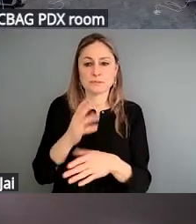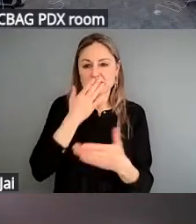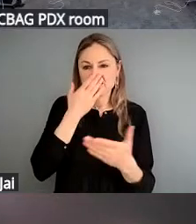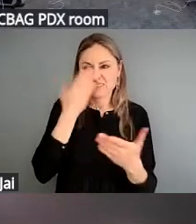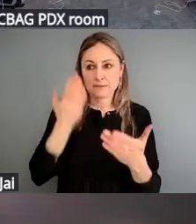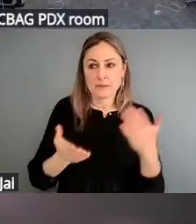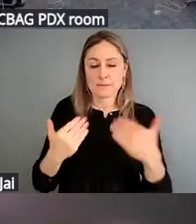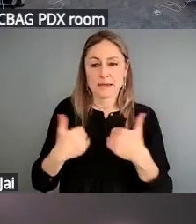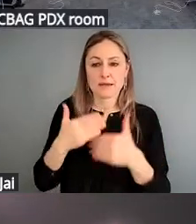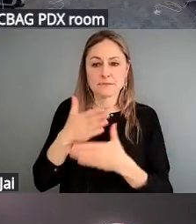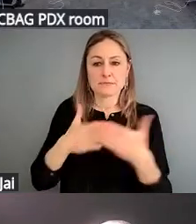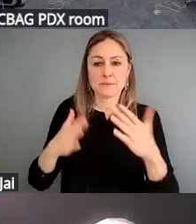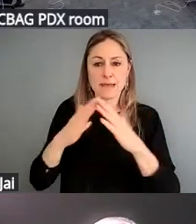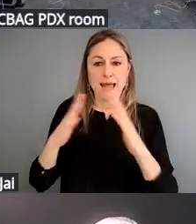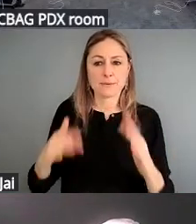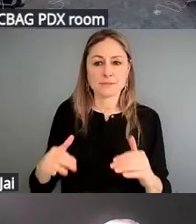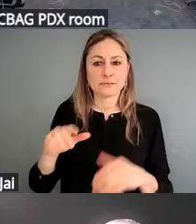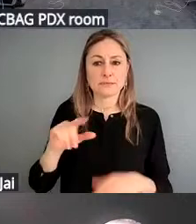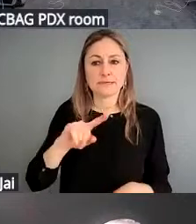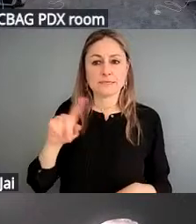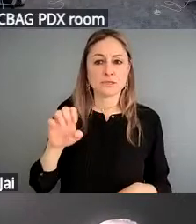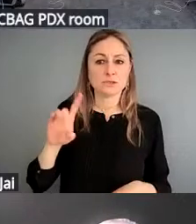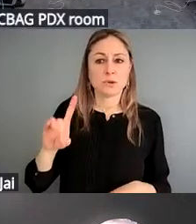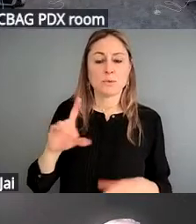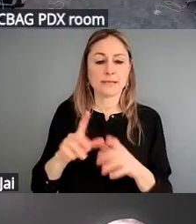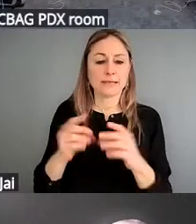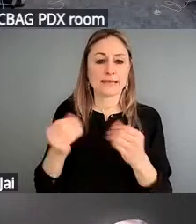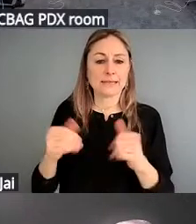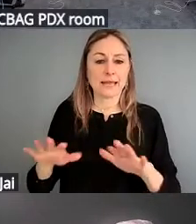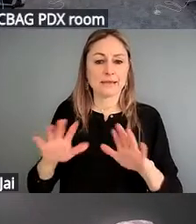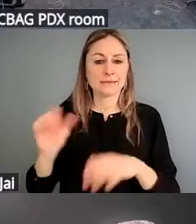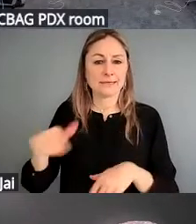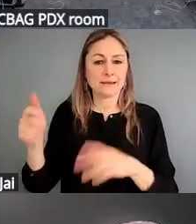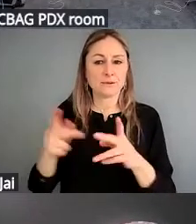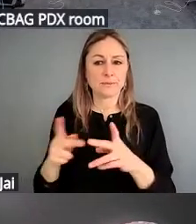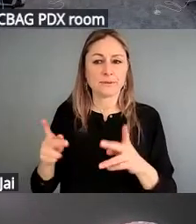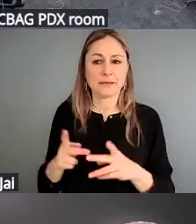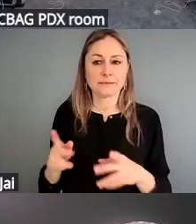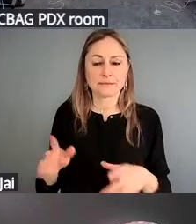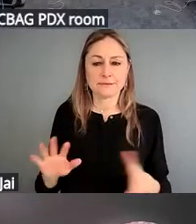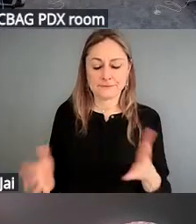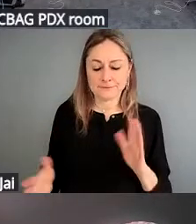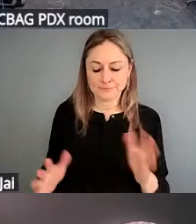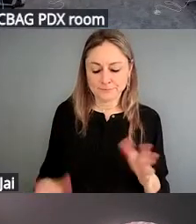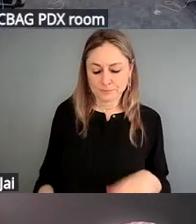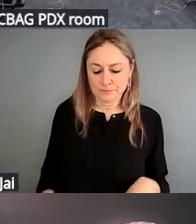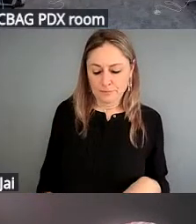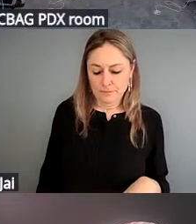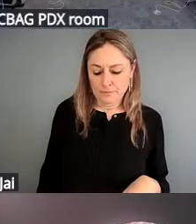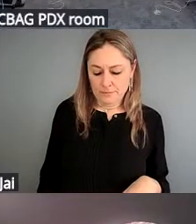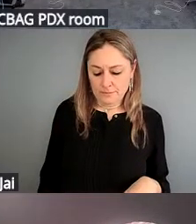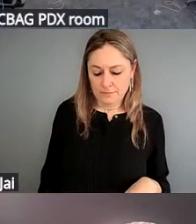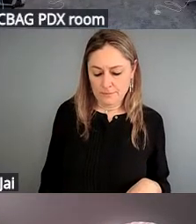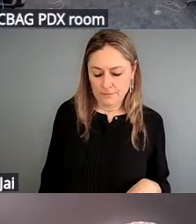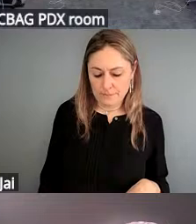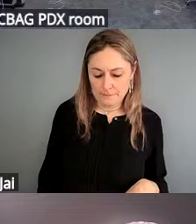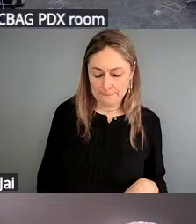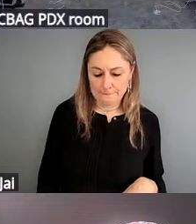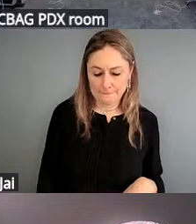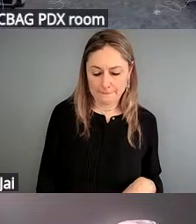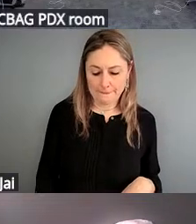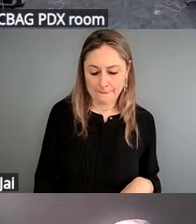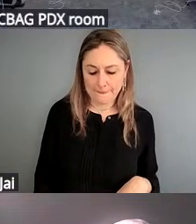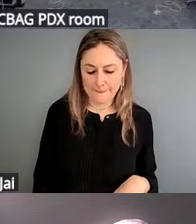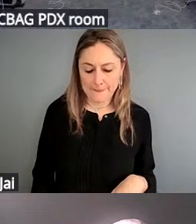housing zoned land elsewhere. So that's sort of how this all came about,